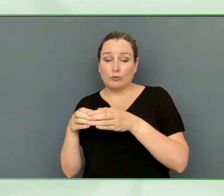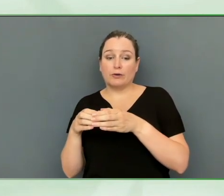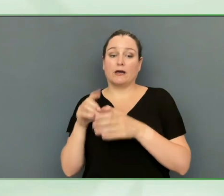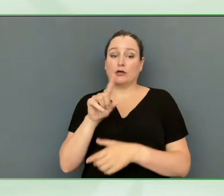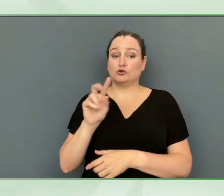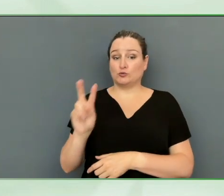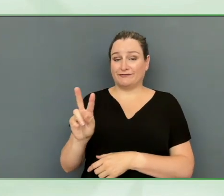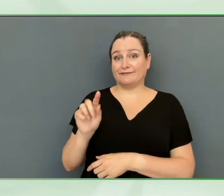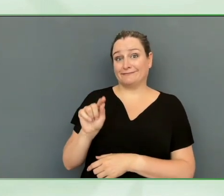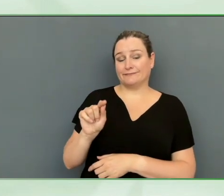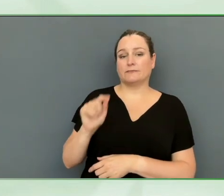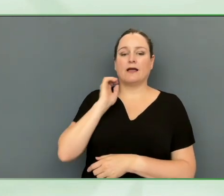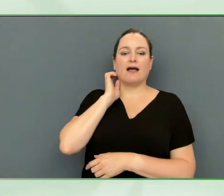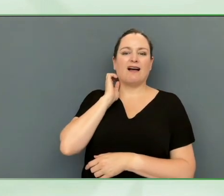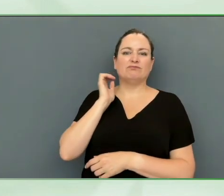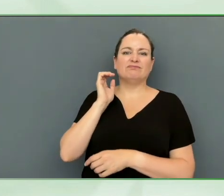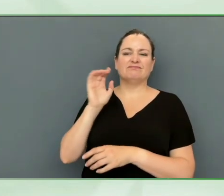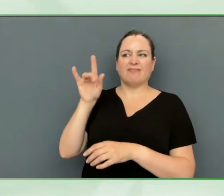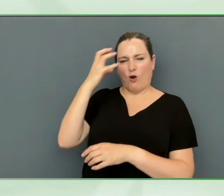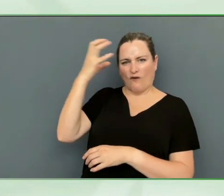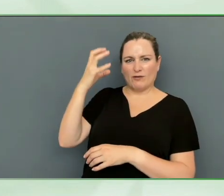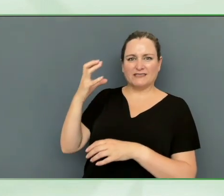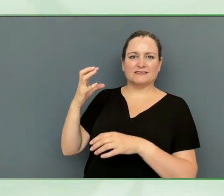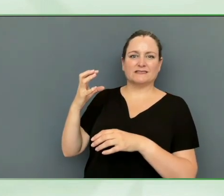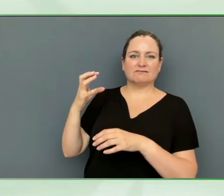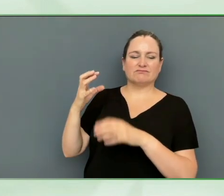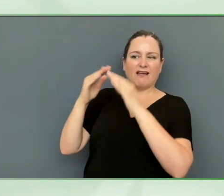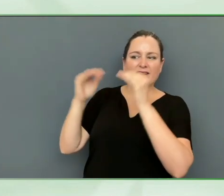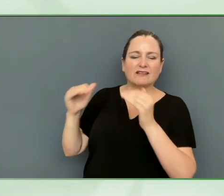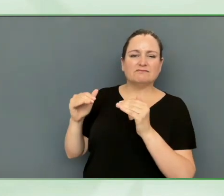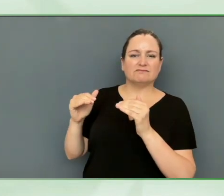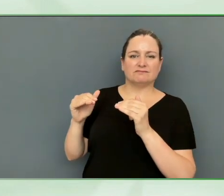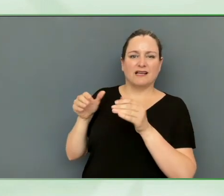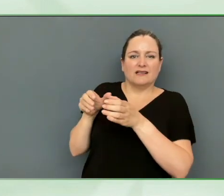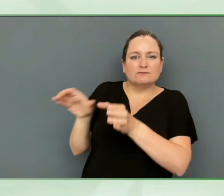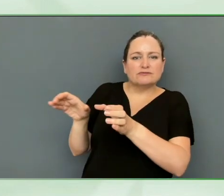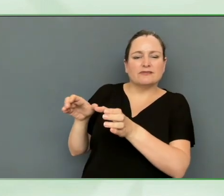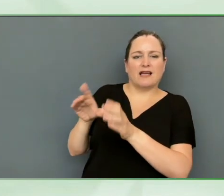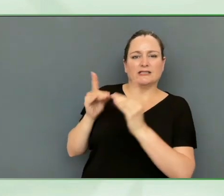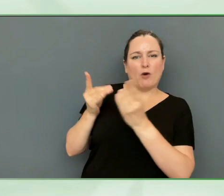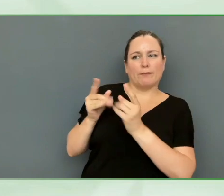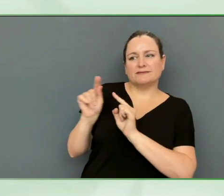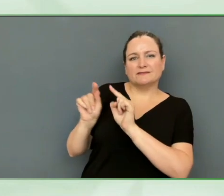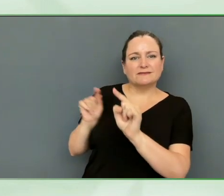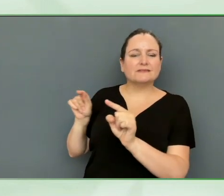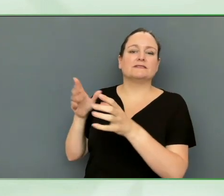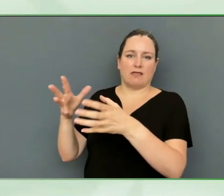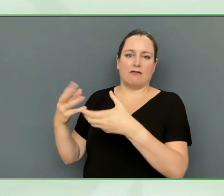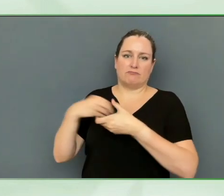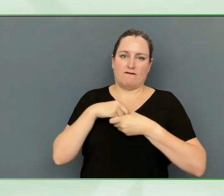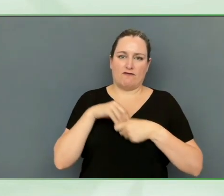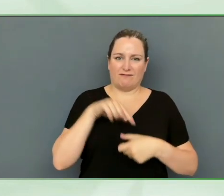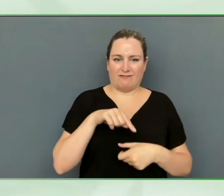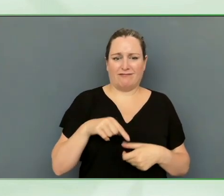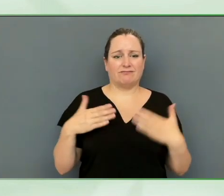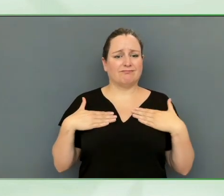as Department of Justice, Department of Transportation, Department of Defense, Health and Human Services, Department of